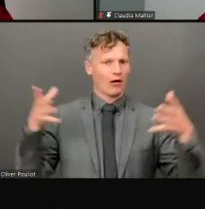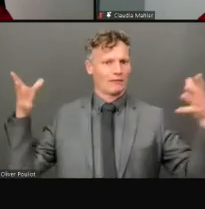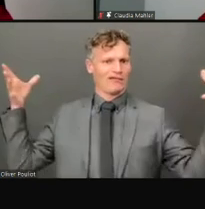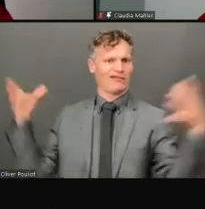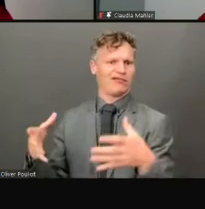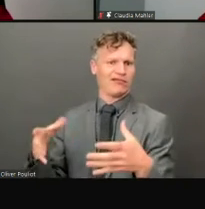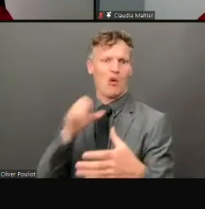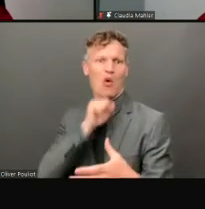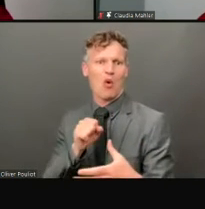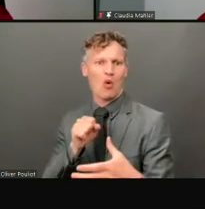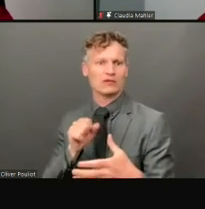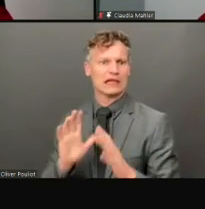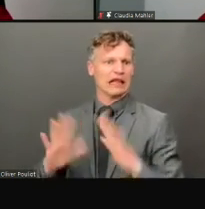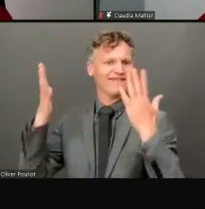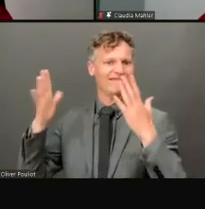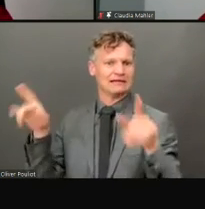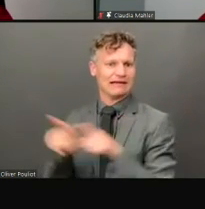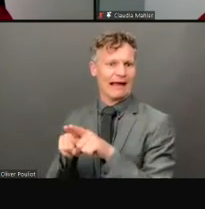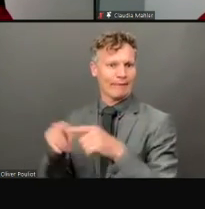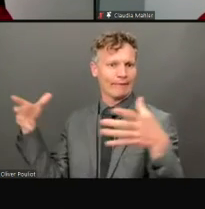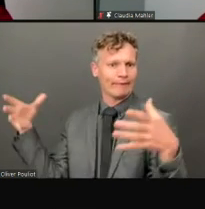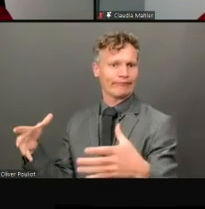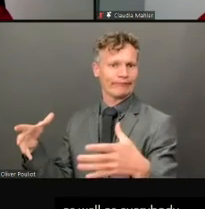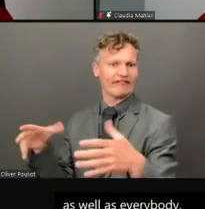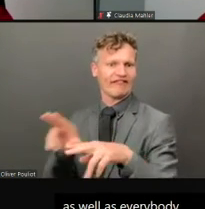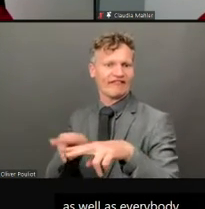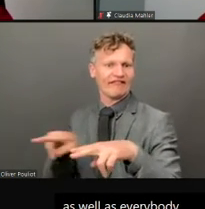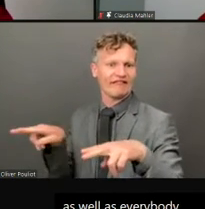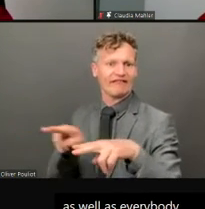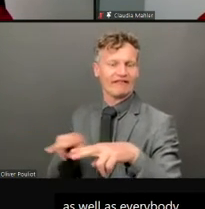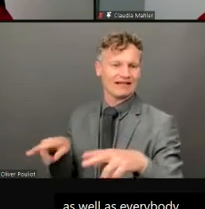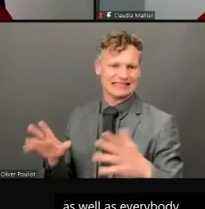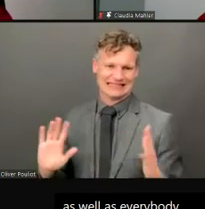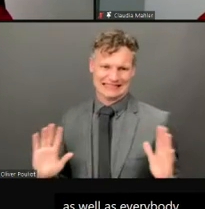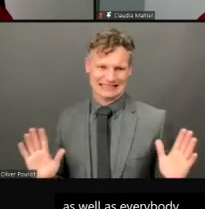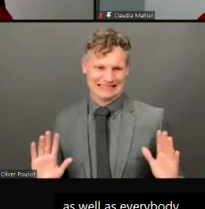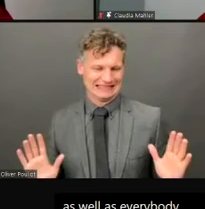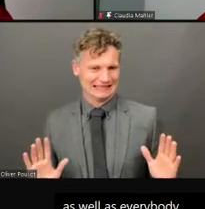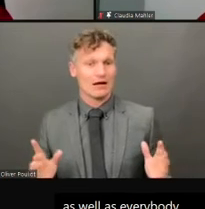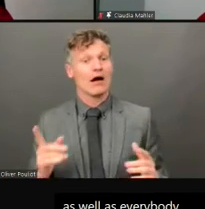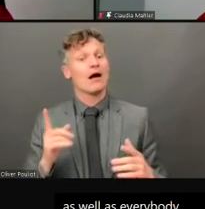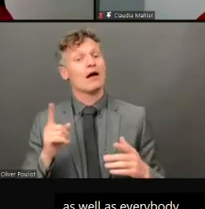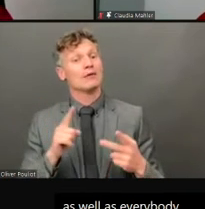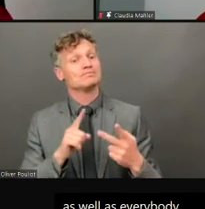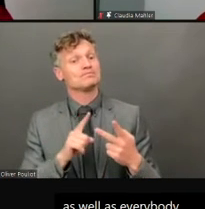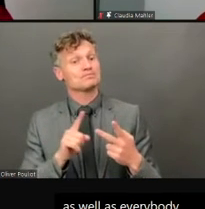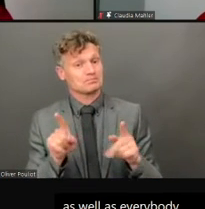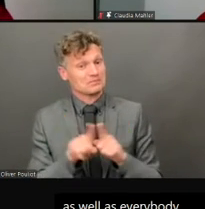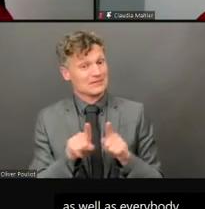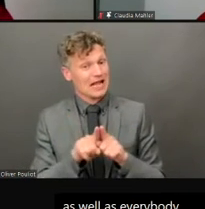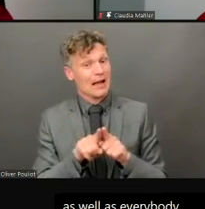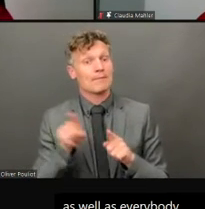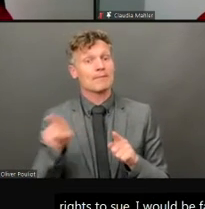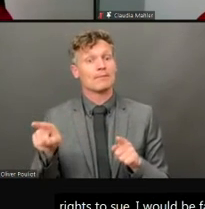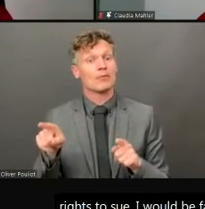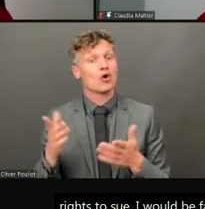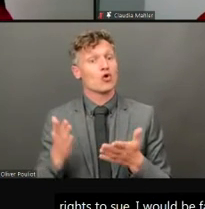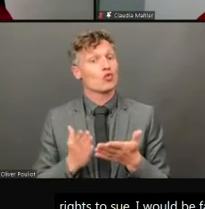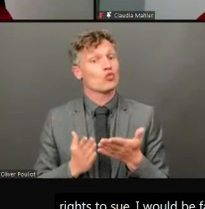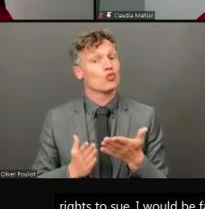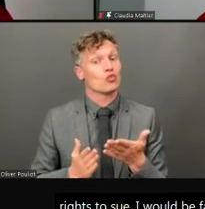on rights to sue, I would be fairly confident in saying that would not be consonant with international